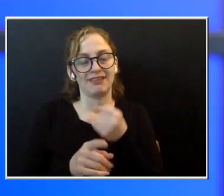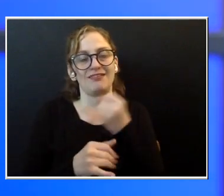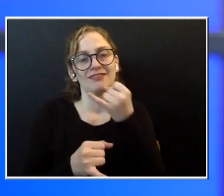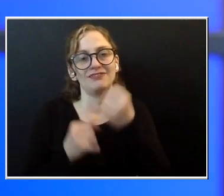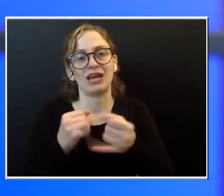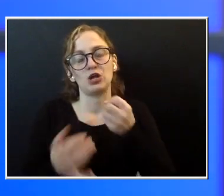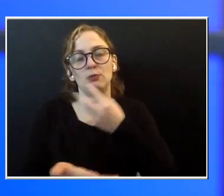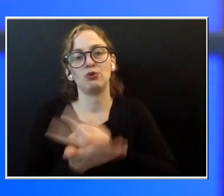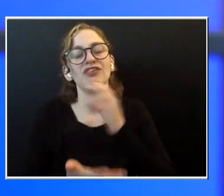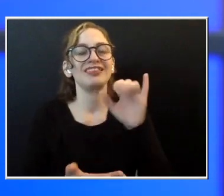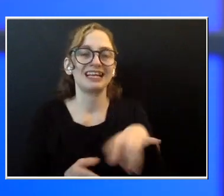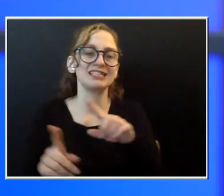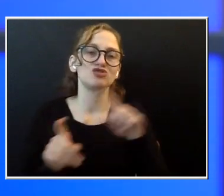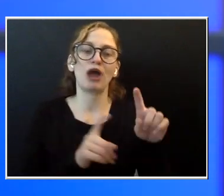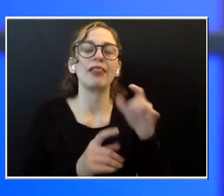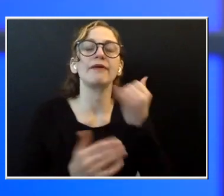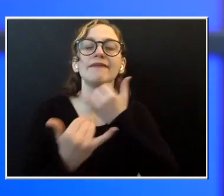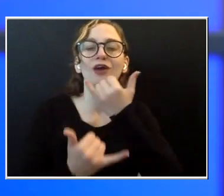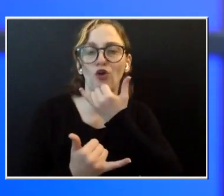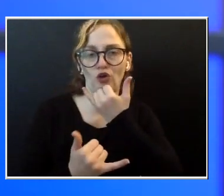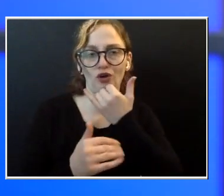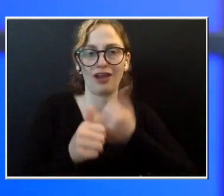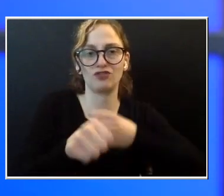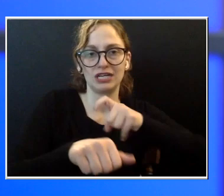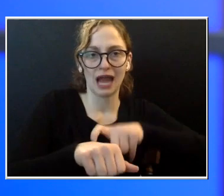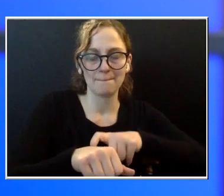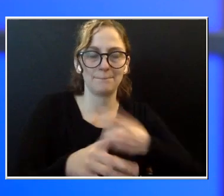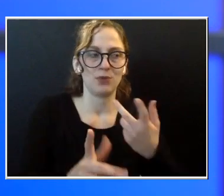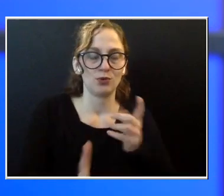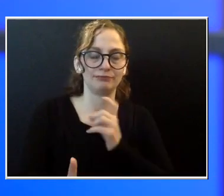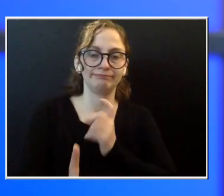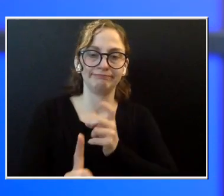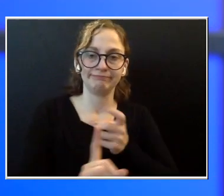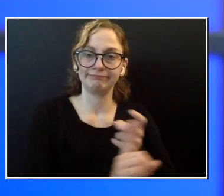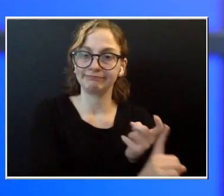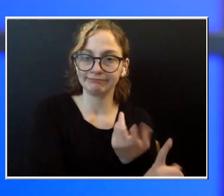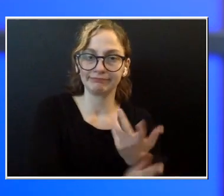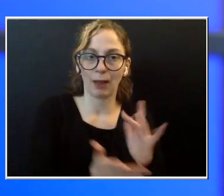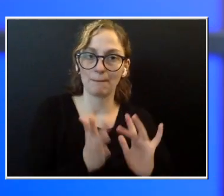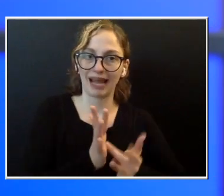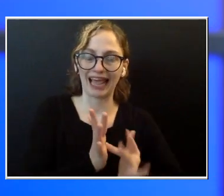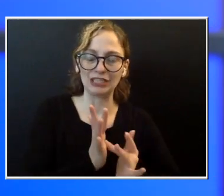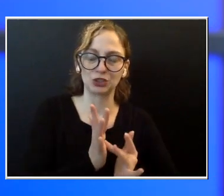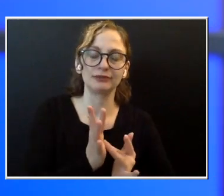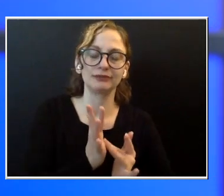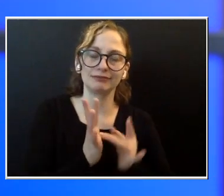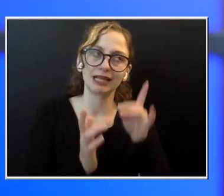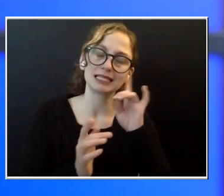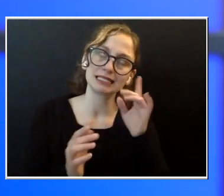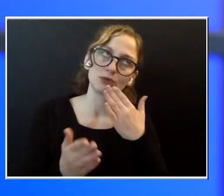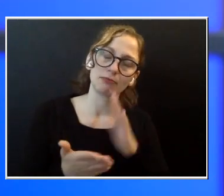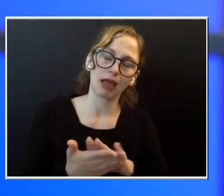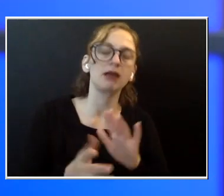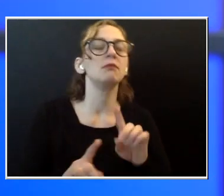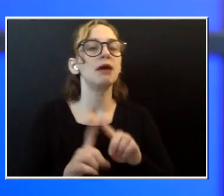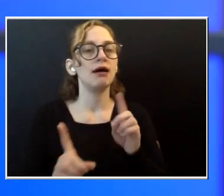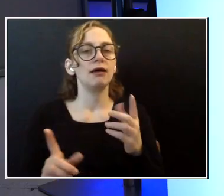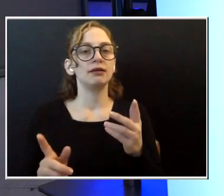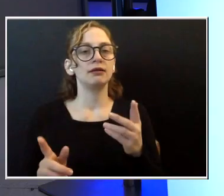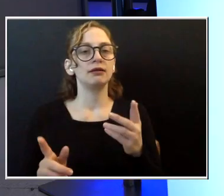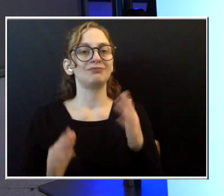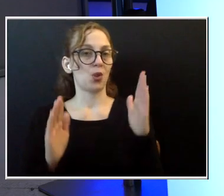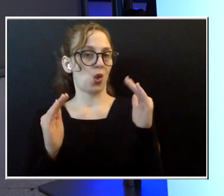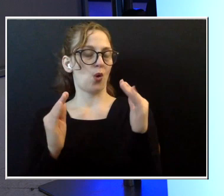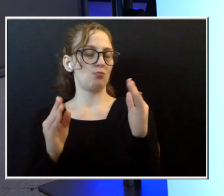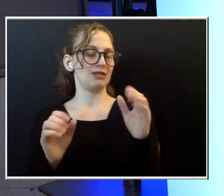error every time you give a patient a medication. That sounds worse than it is, but you know, the hope is that will go away.